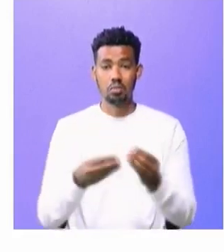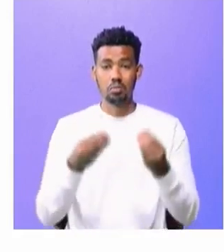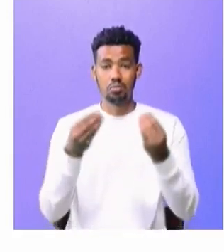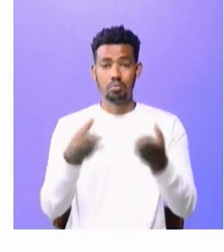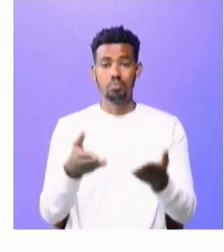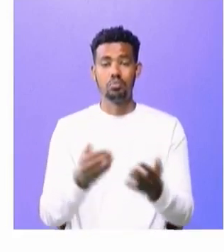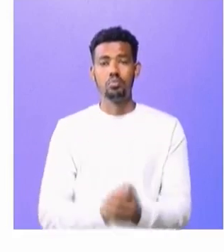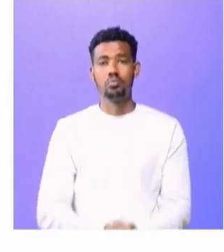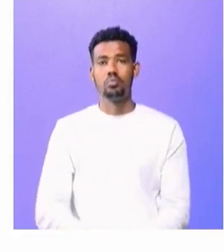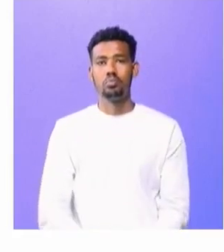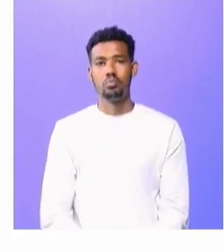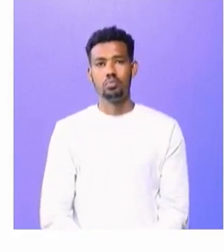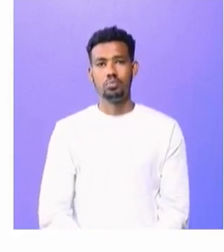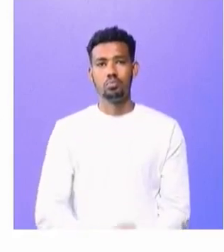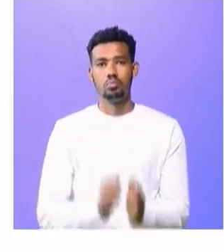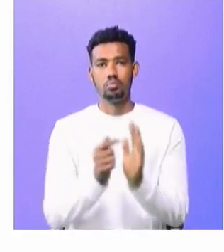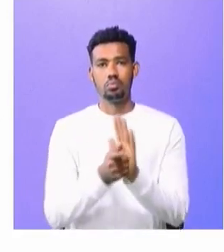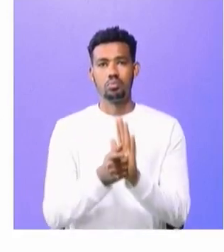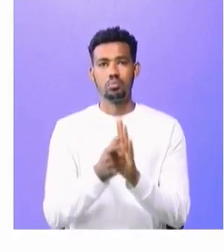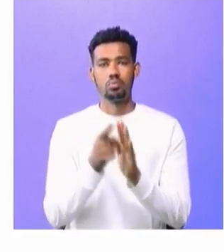story,